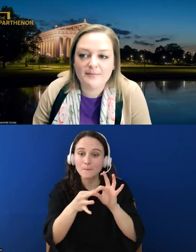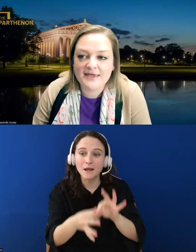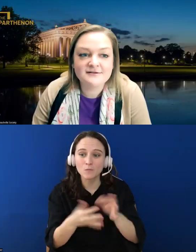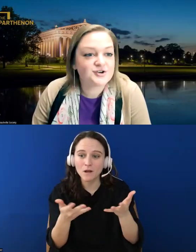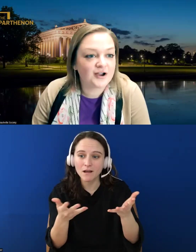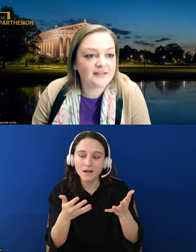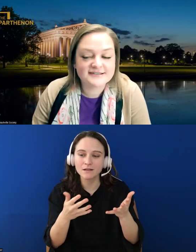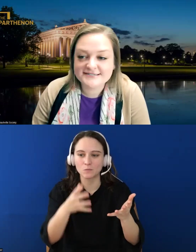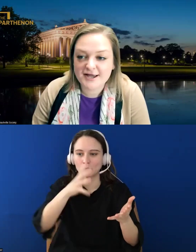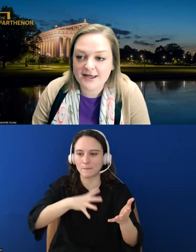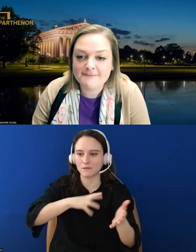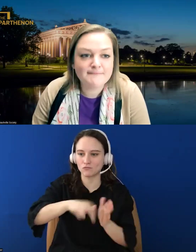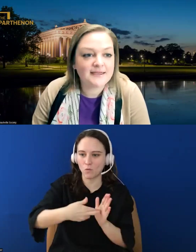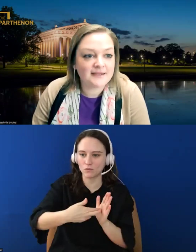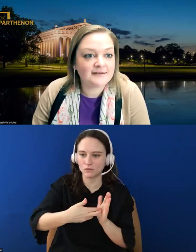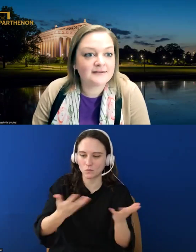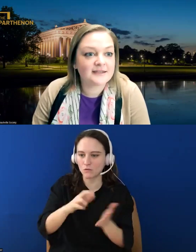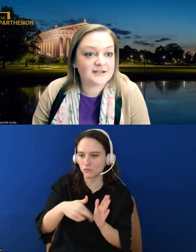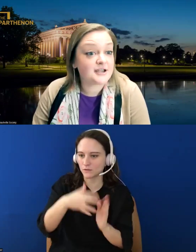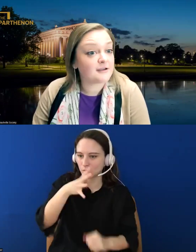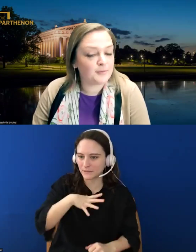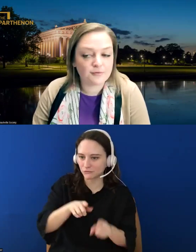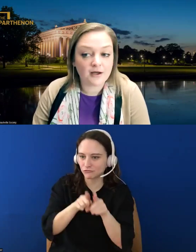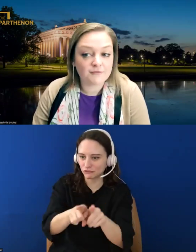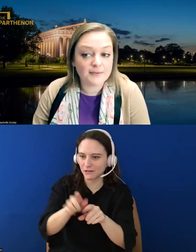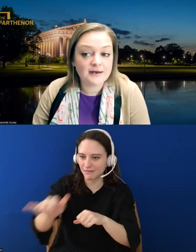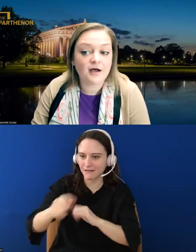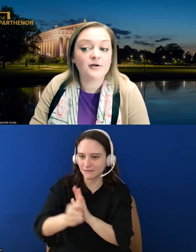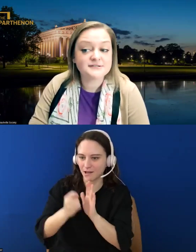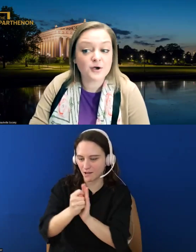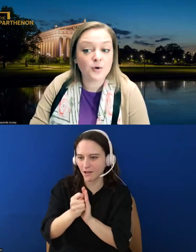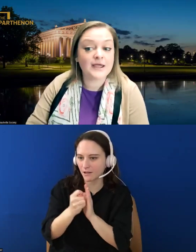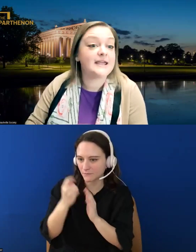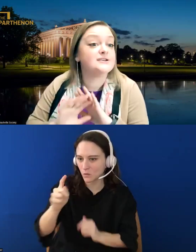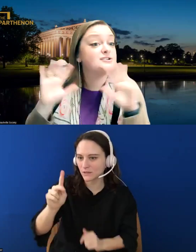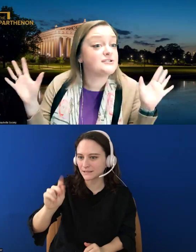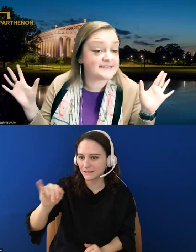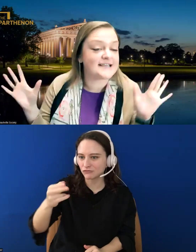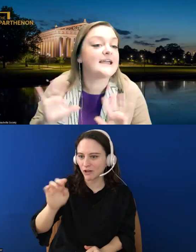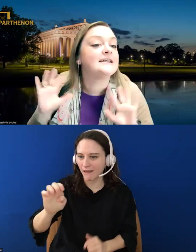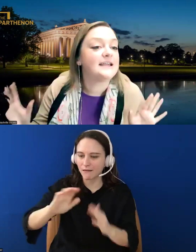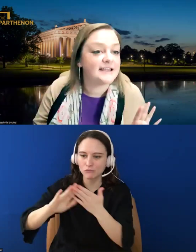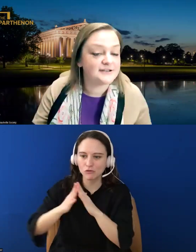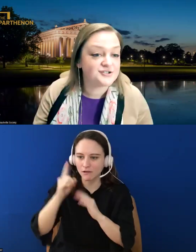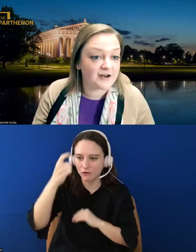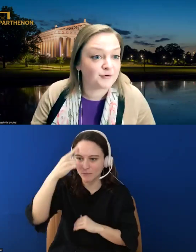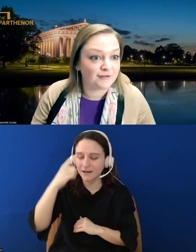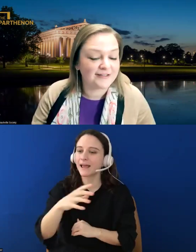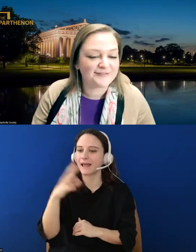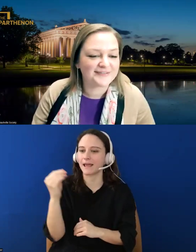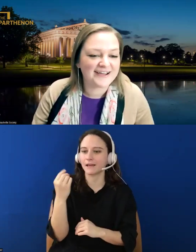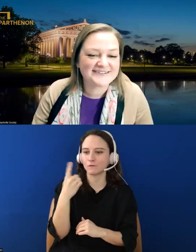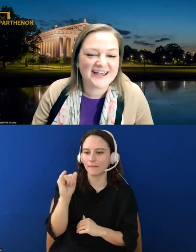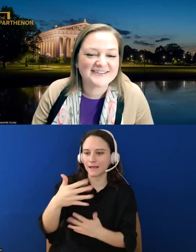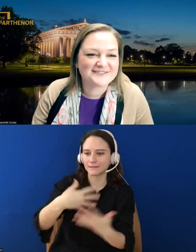of women during this time in K'iche communal government, also in society in general,